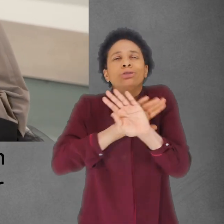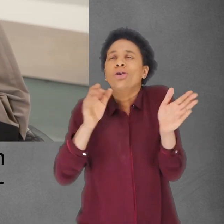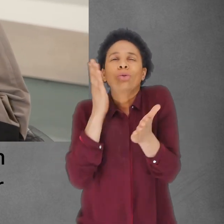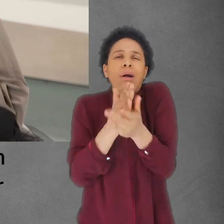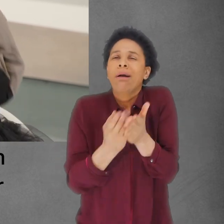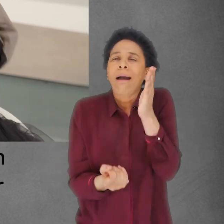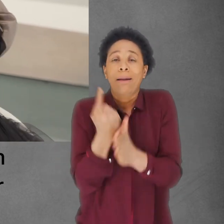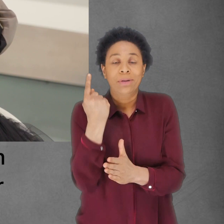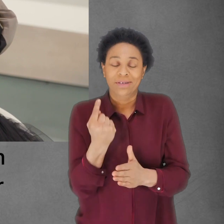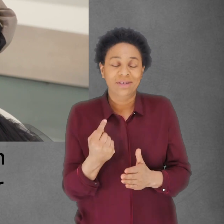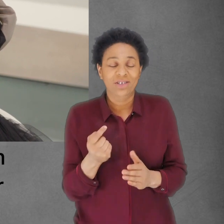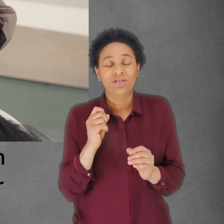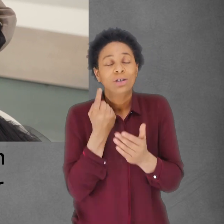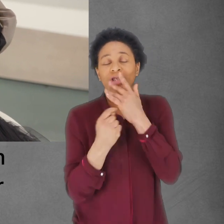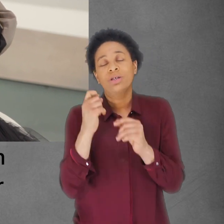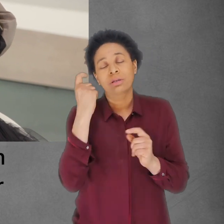something between